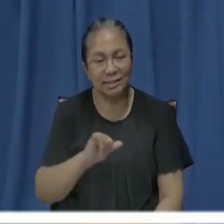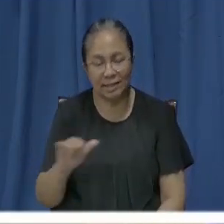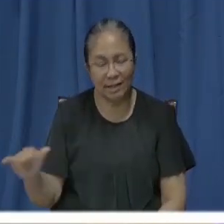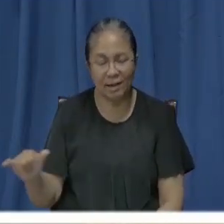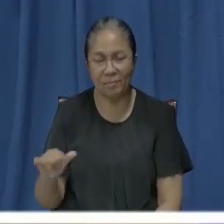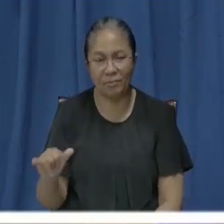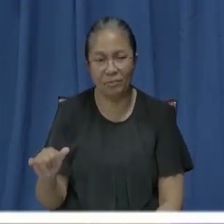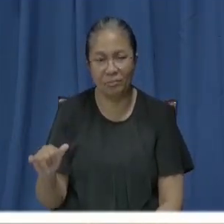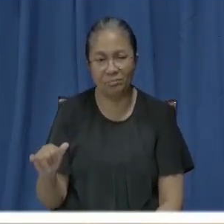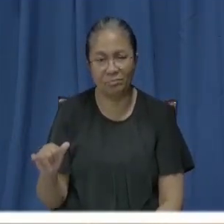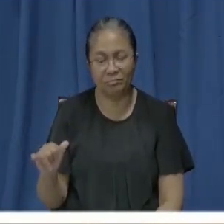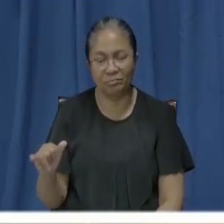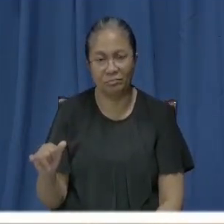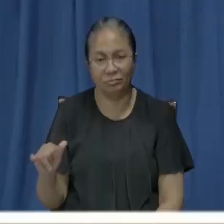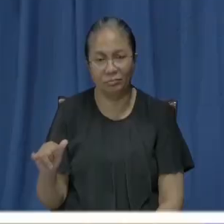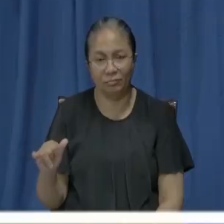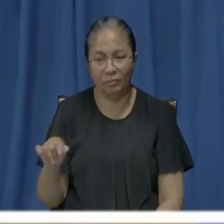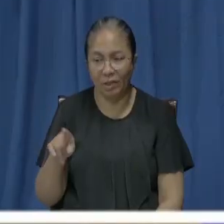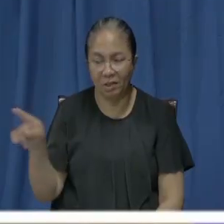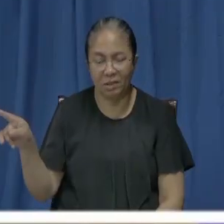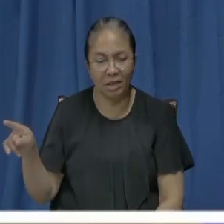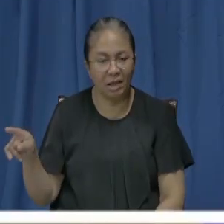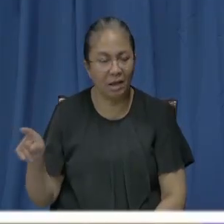And therefore they too walk away.